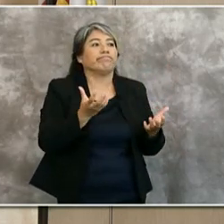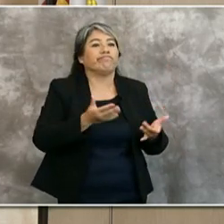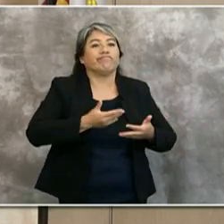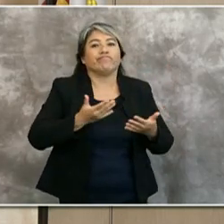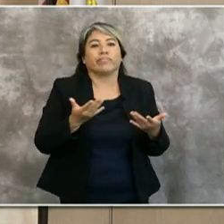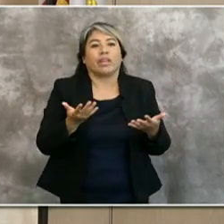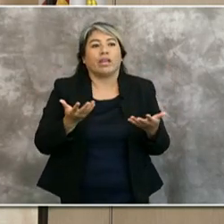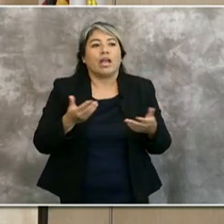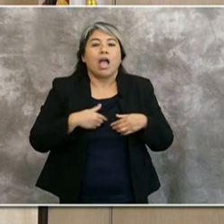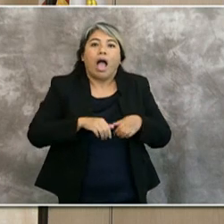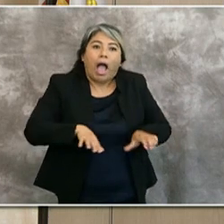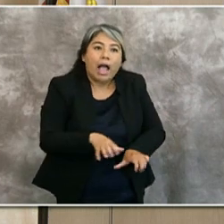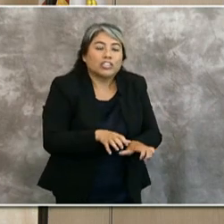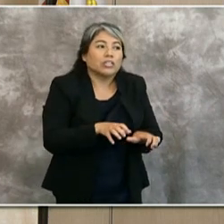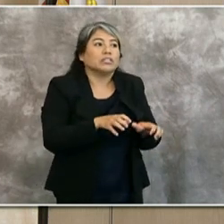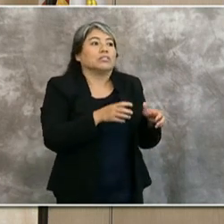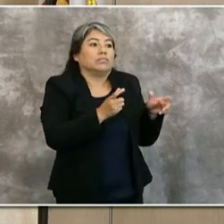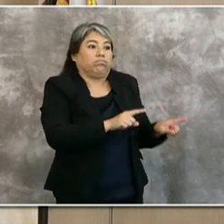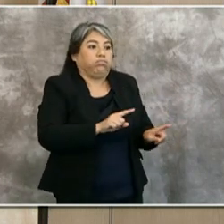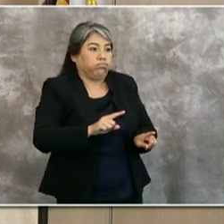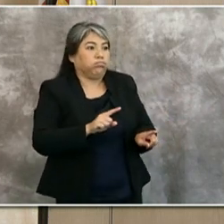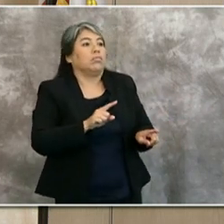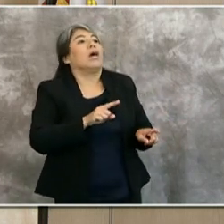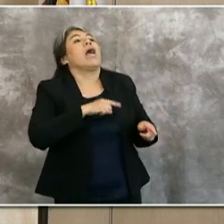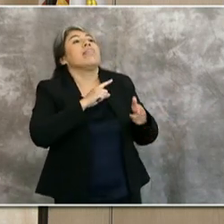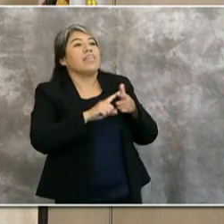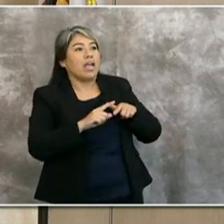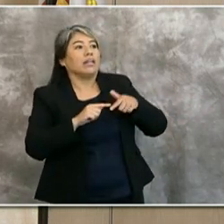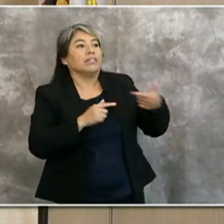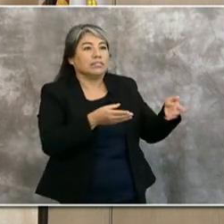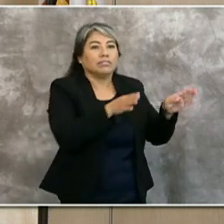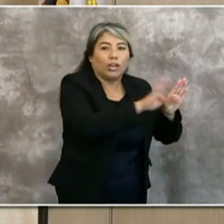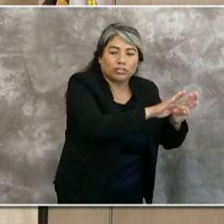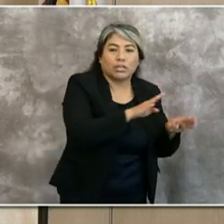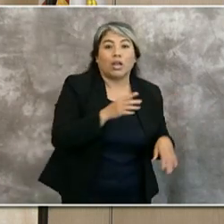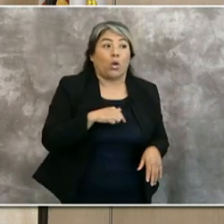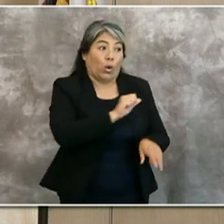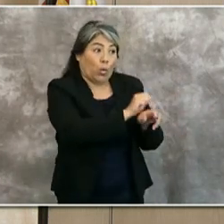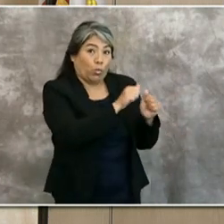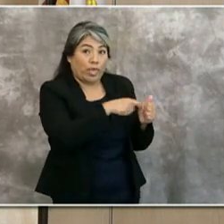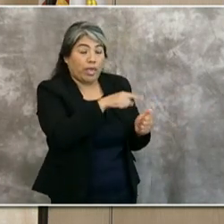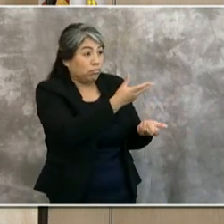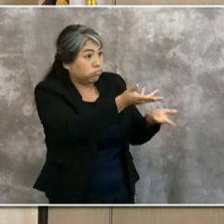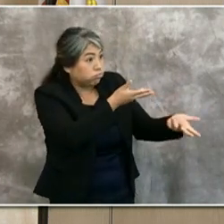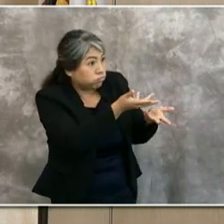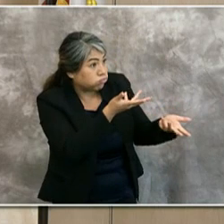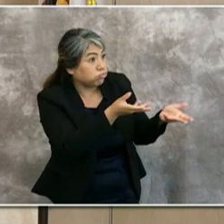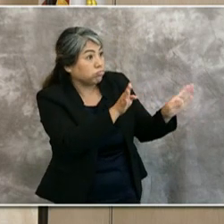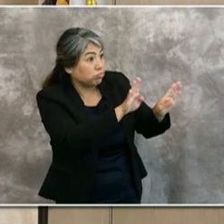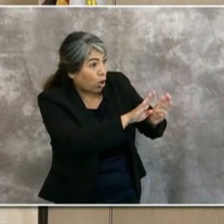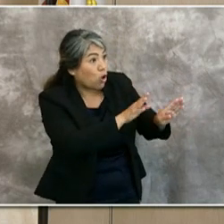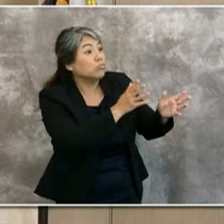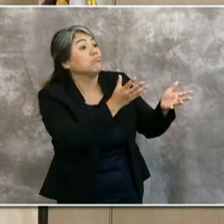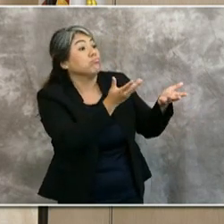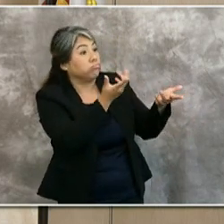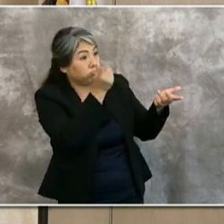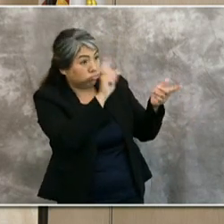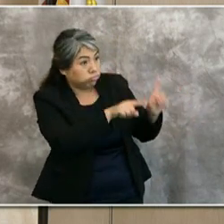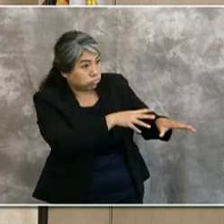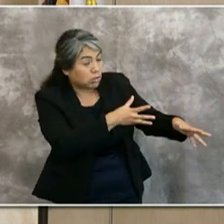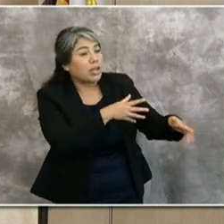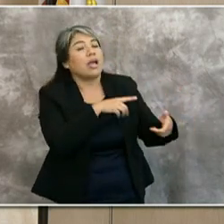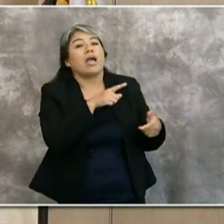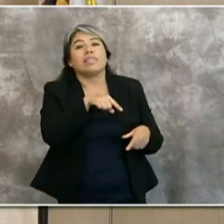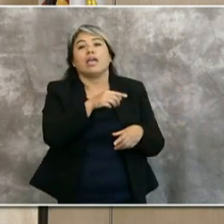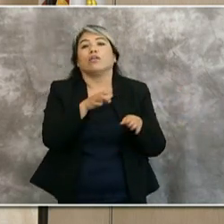of actions to take place in order for them to do that. We work with them to close, and they close